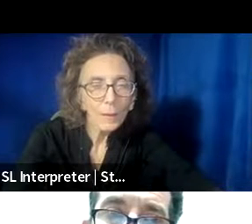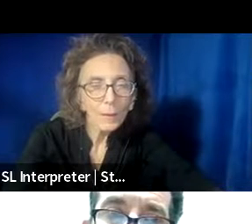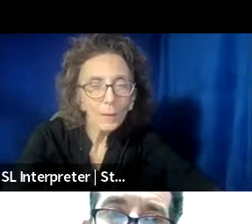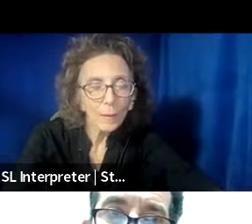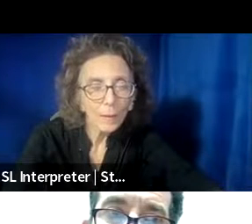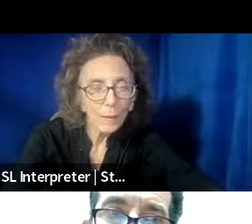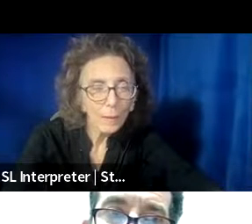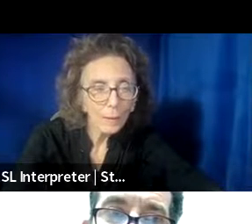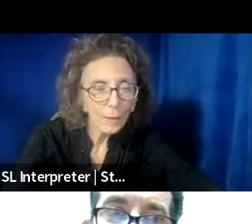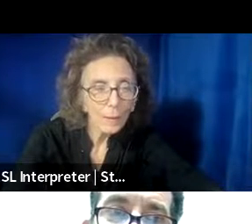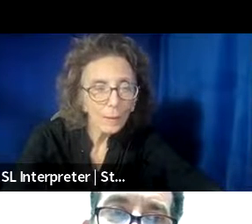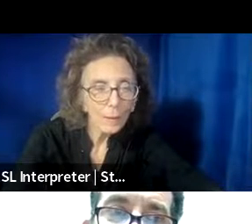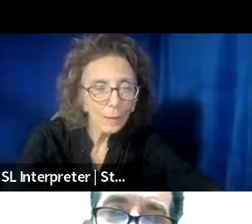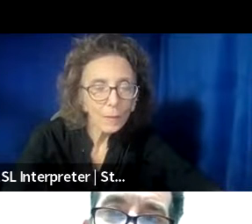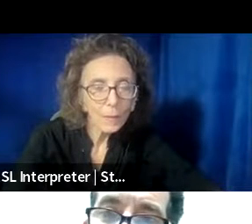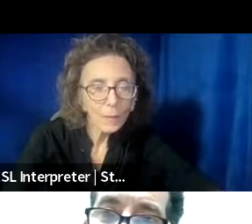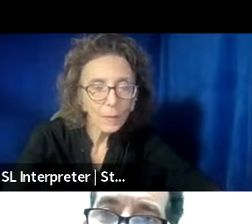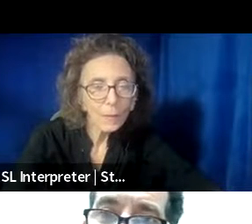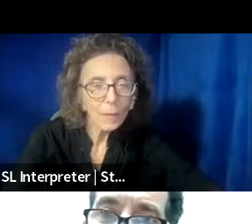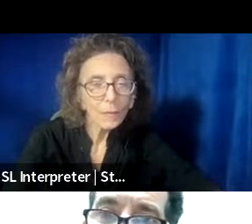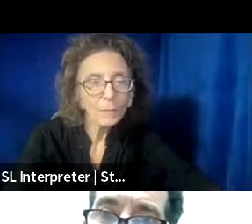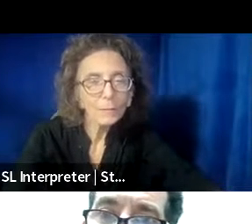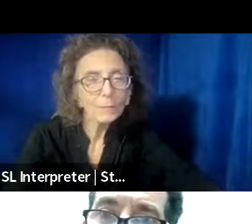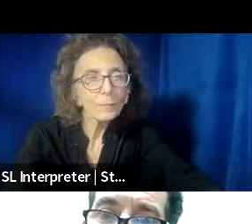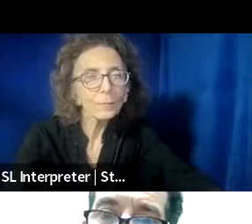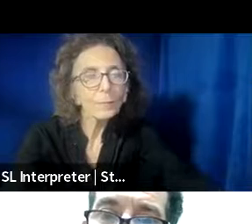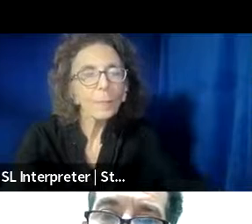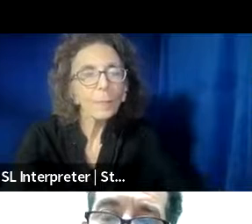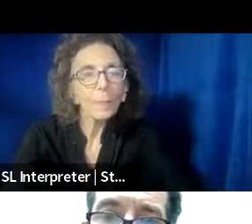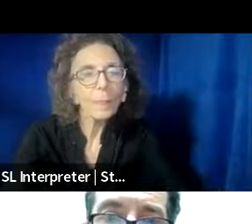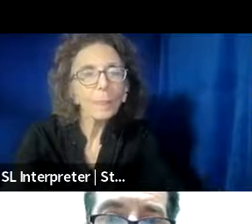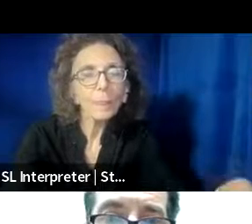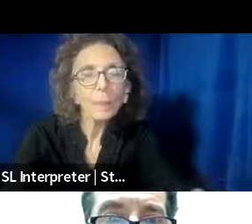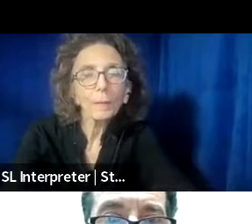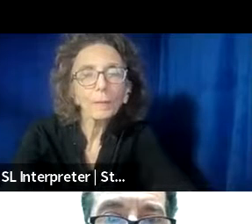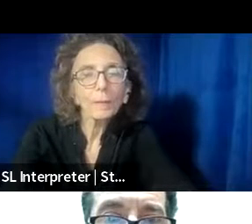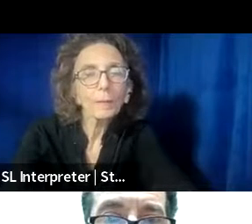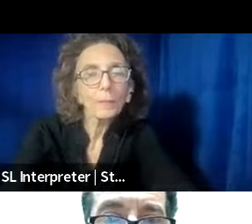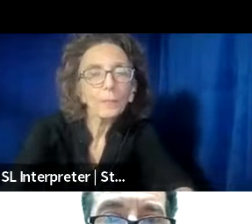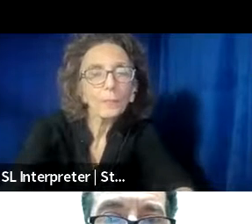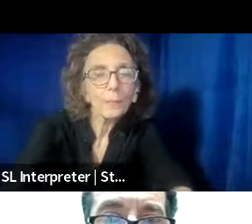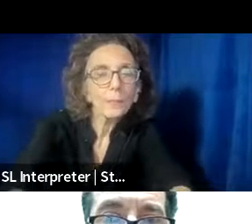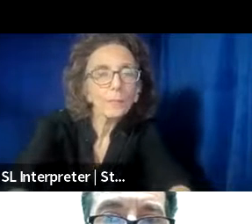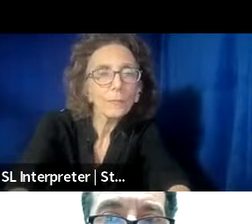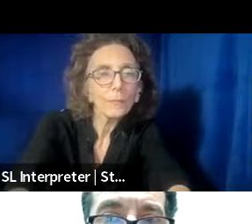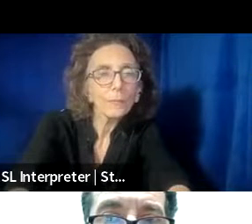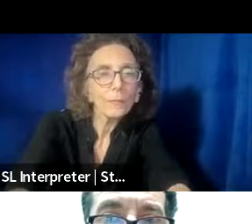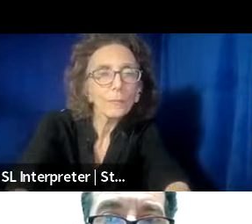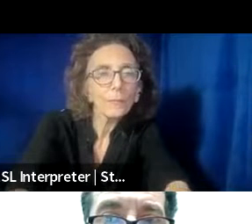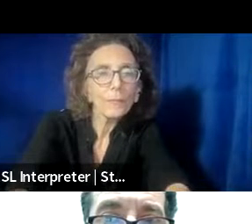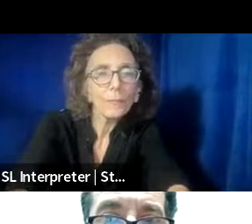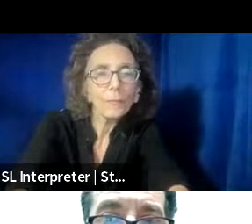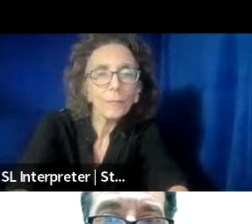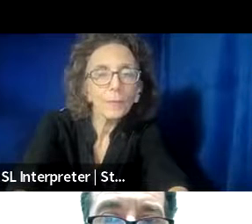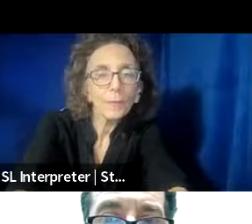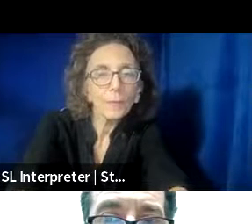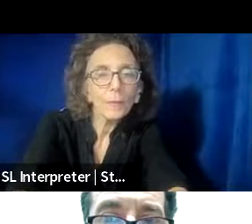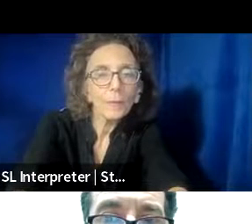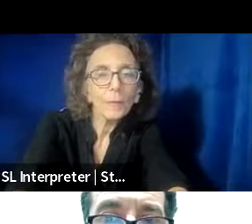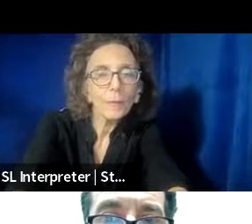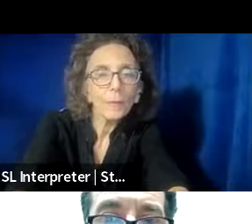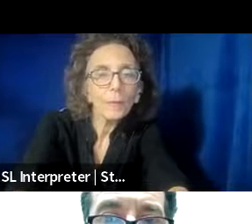boss asked about it, and it was